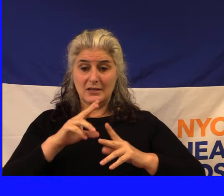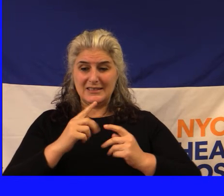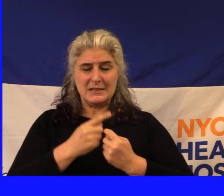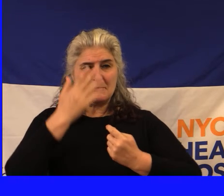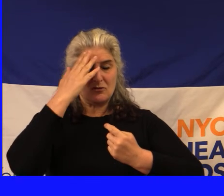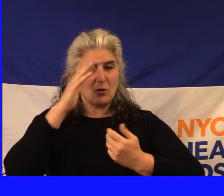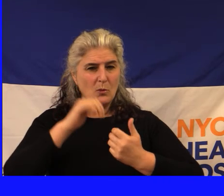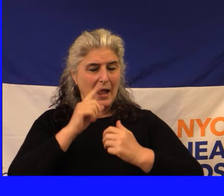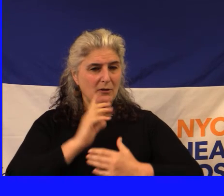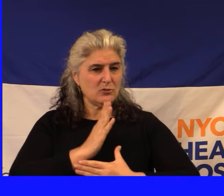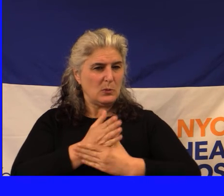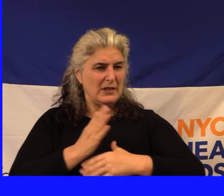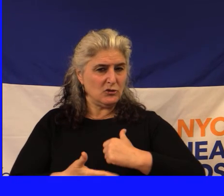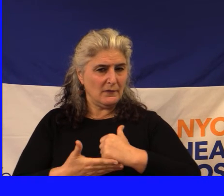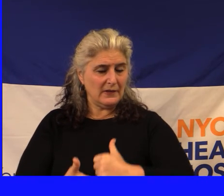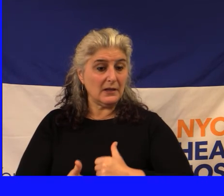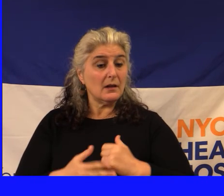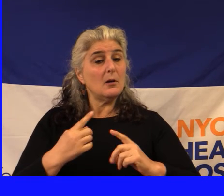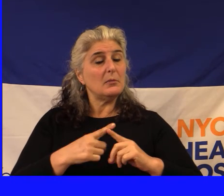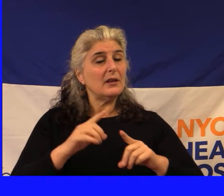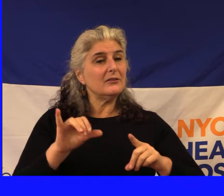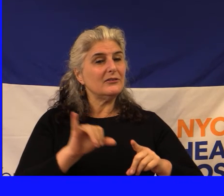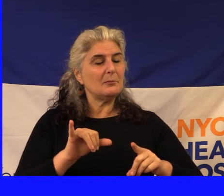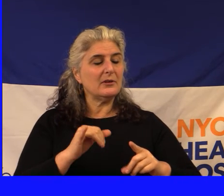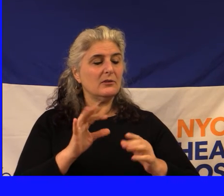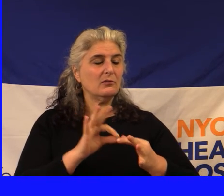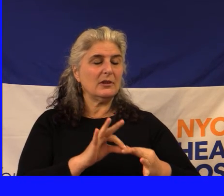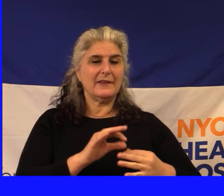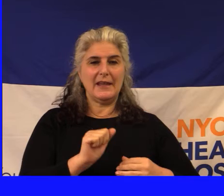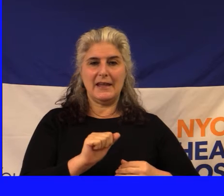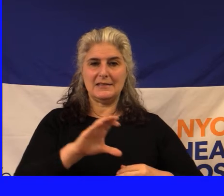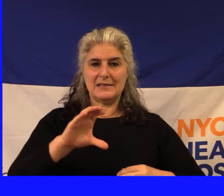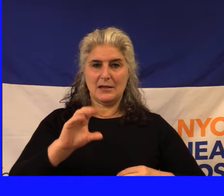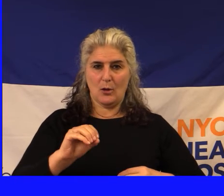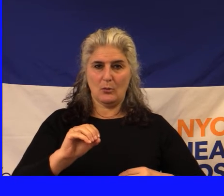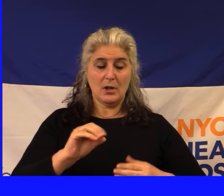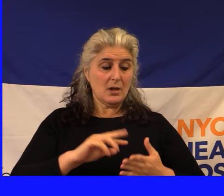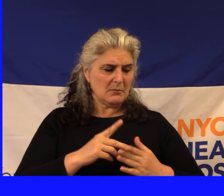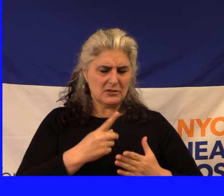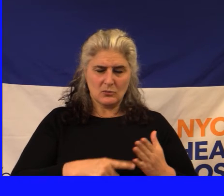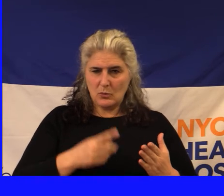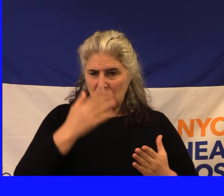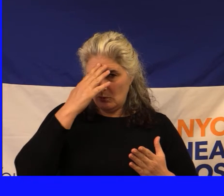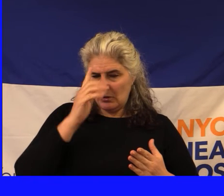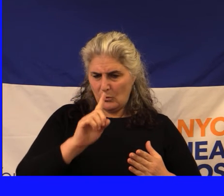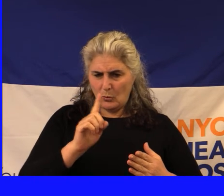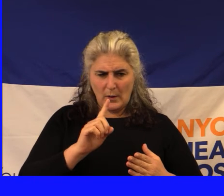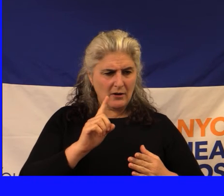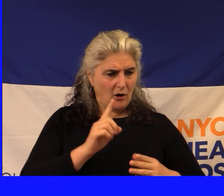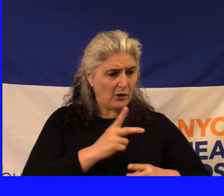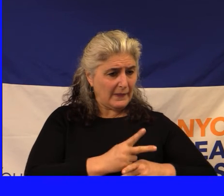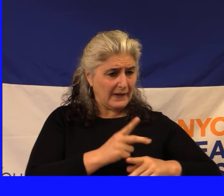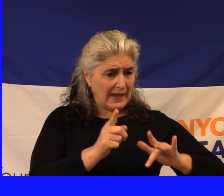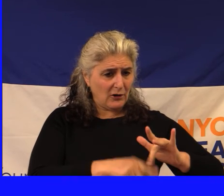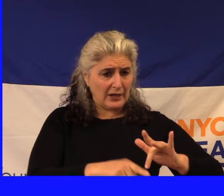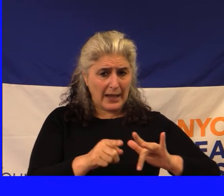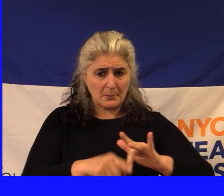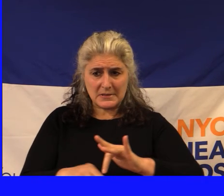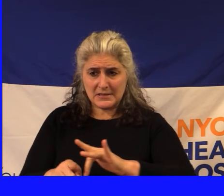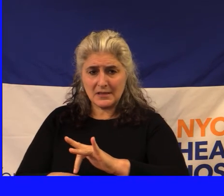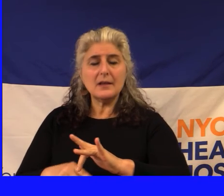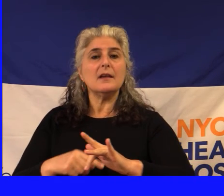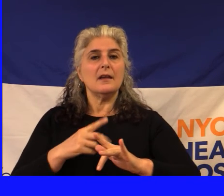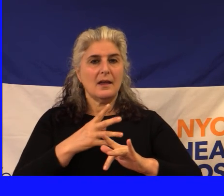something similar in a more focused way on the ACO. What do we know are care gaps, and we want to